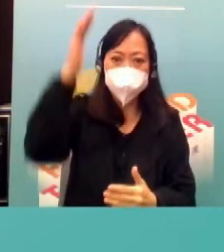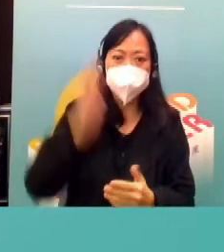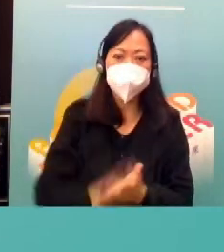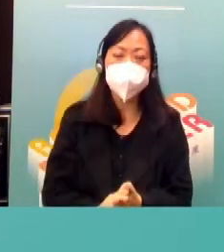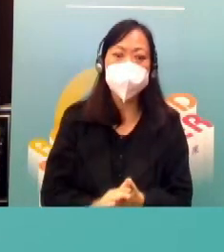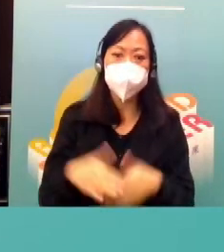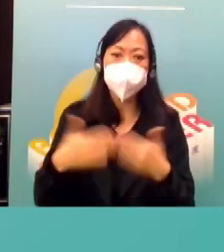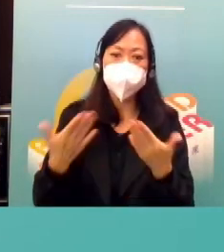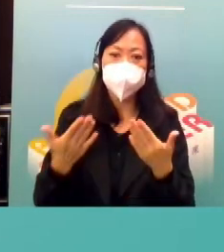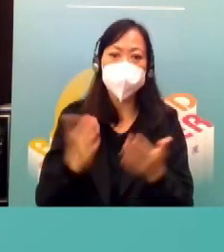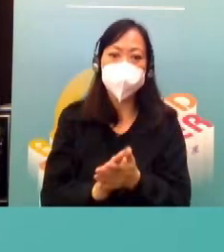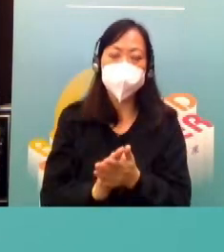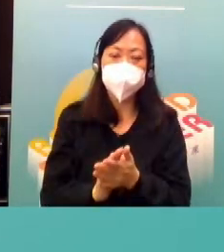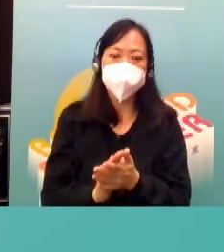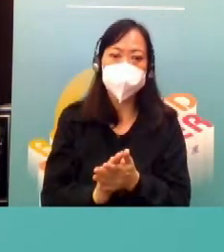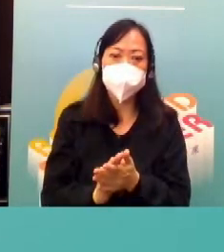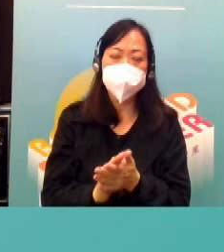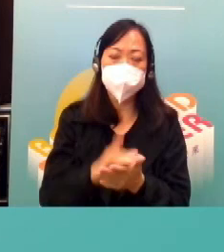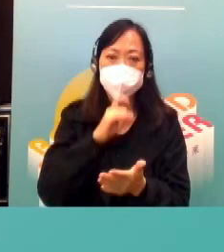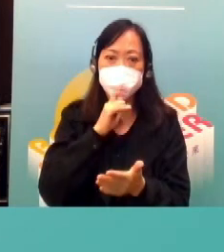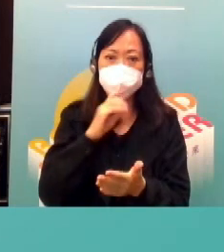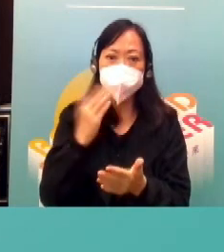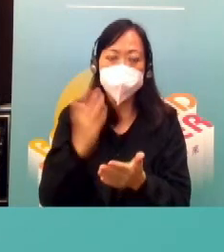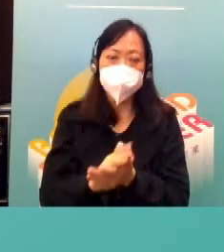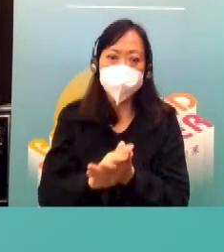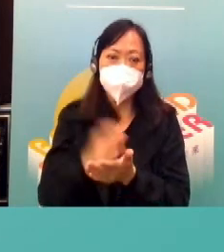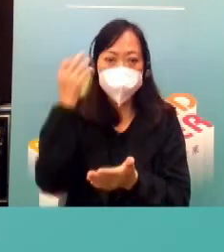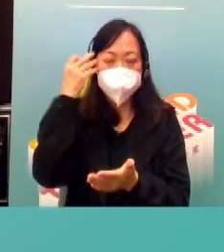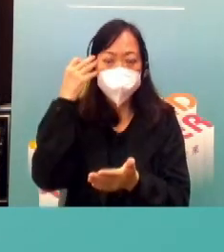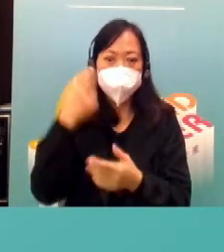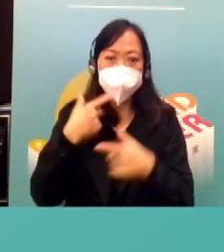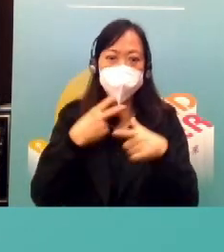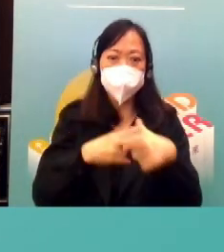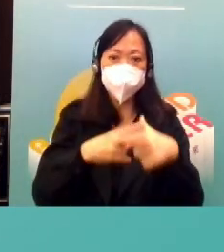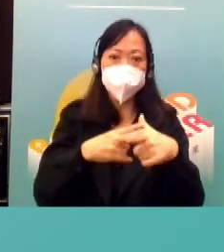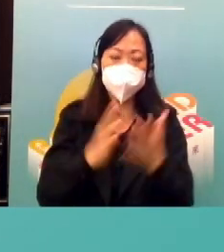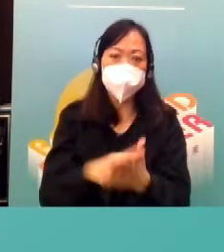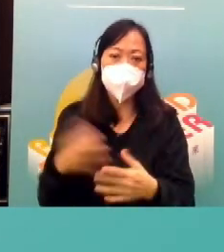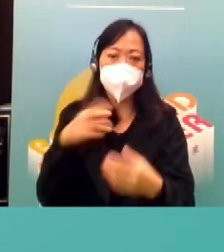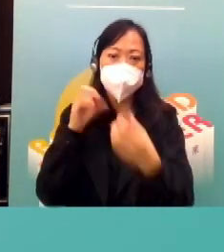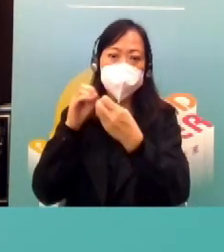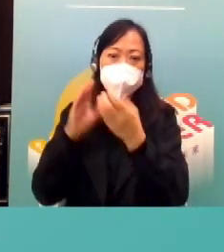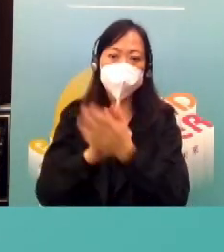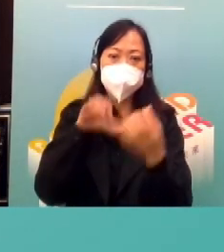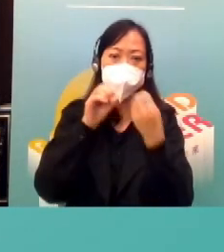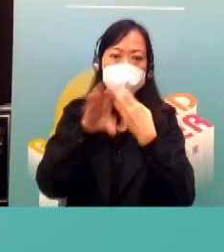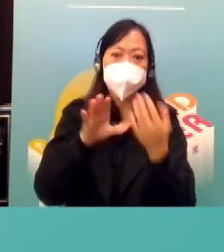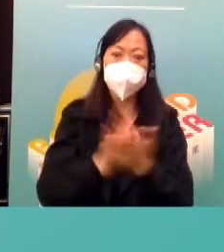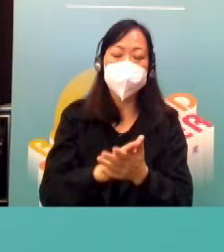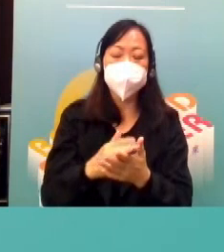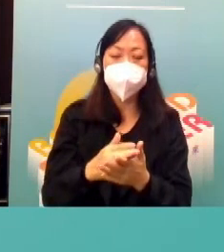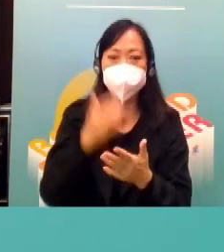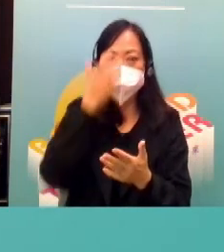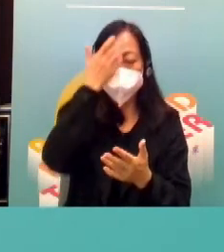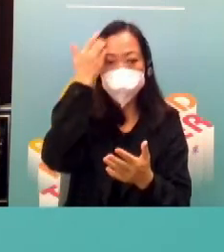several presentations first and then have some discussion and then Q&A. Today, we are very fortunate to have several speakers, both